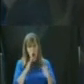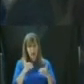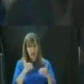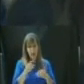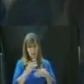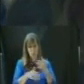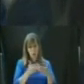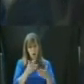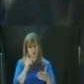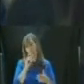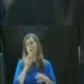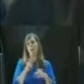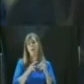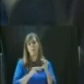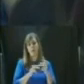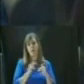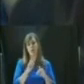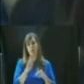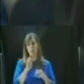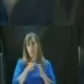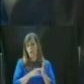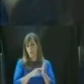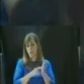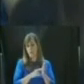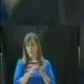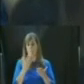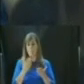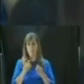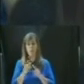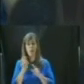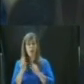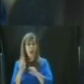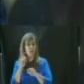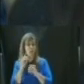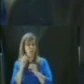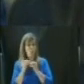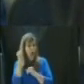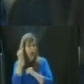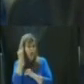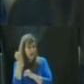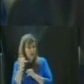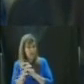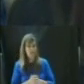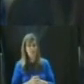for choosing building representatives, perhaps they could be consulted for ideas on an appropriate model.